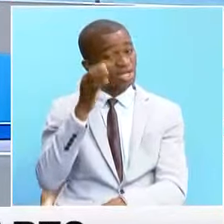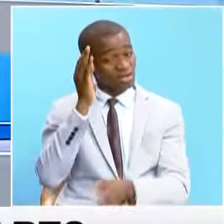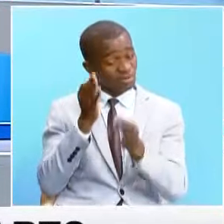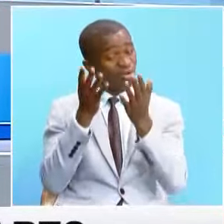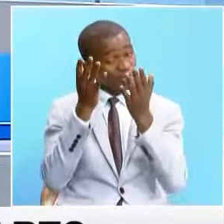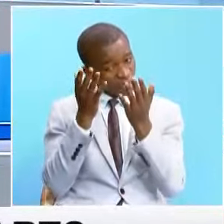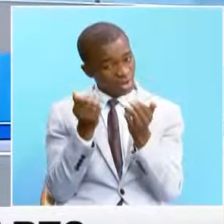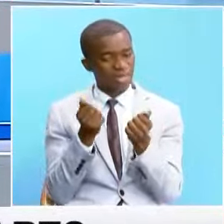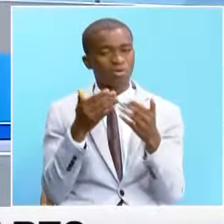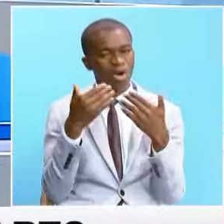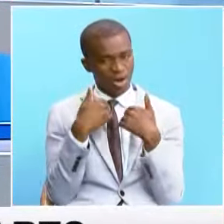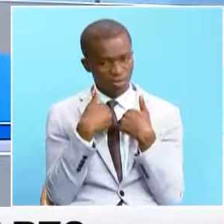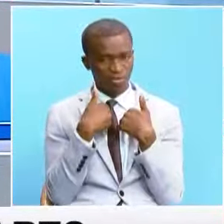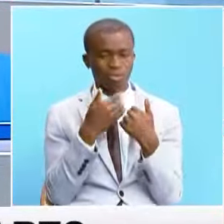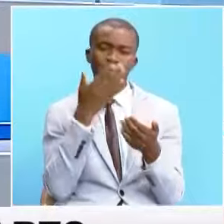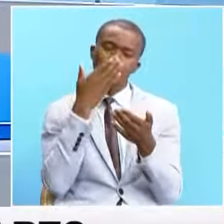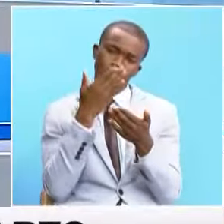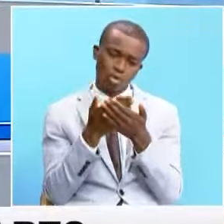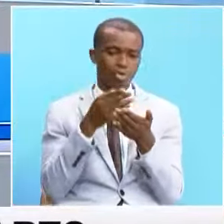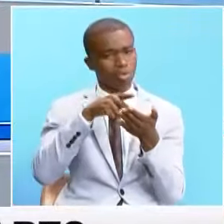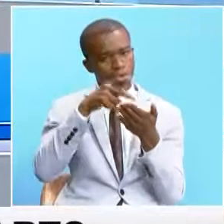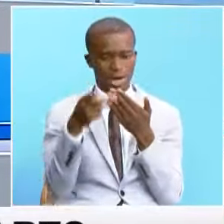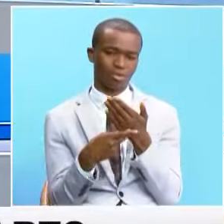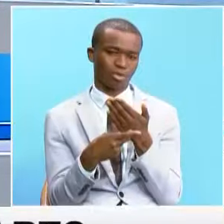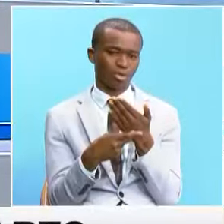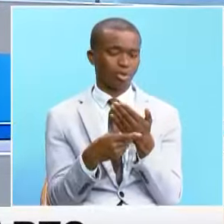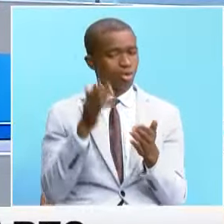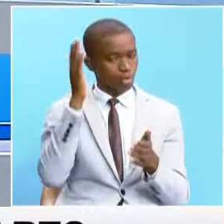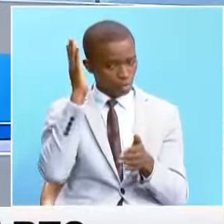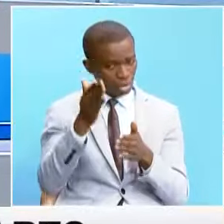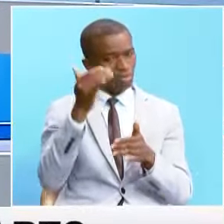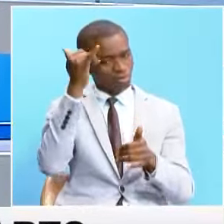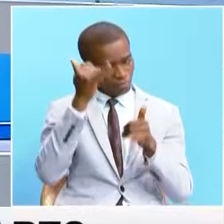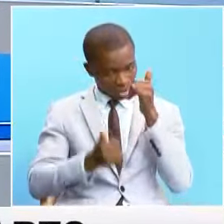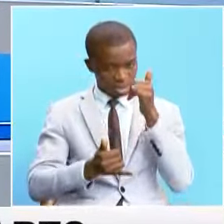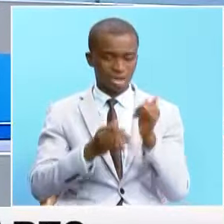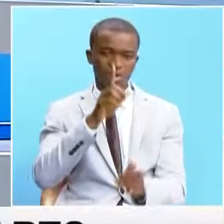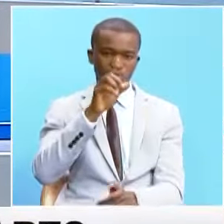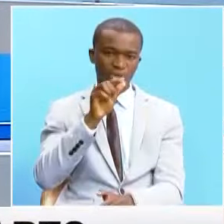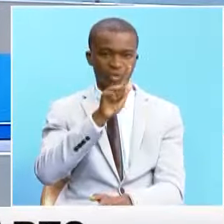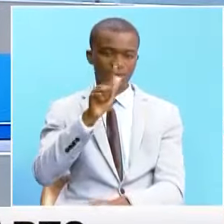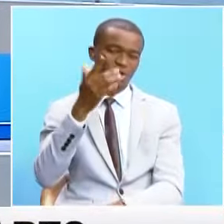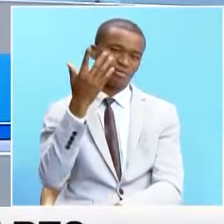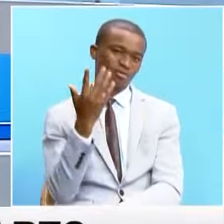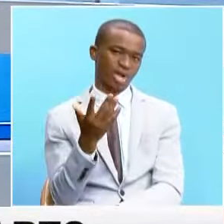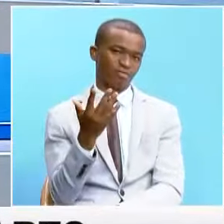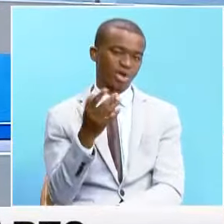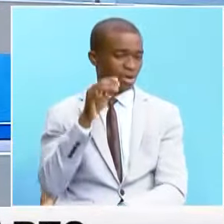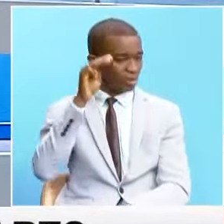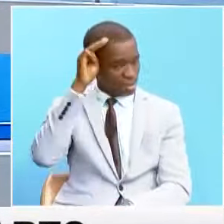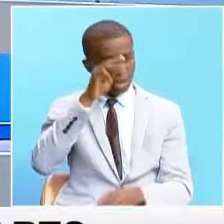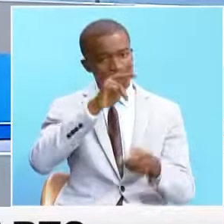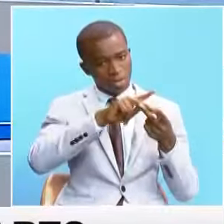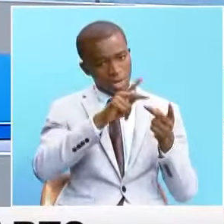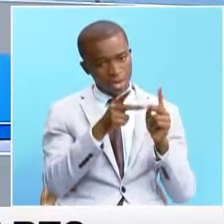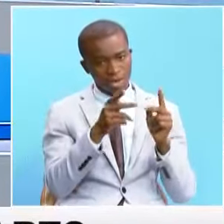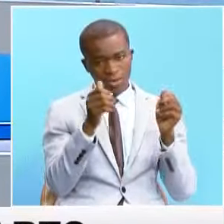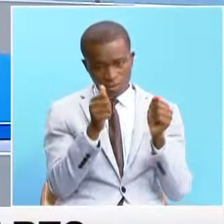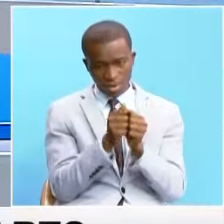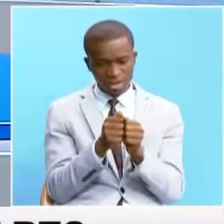revision of the NBSAP, which will be finalized in 2025, the ministry has partnered with the Nature